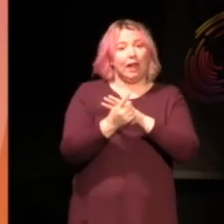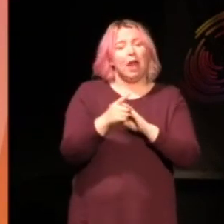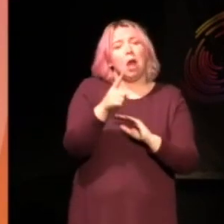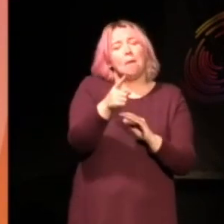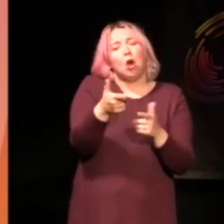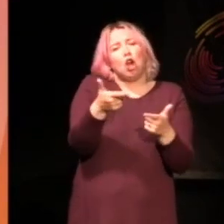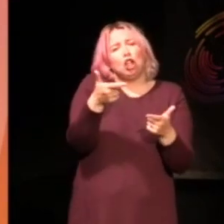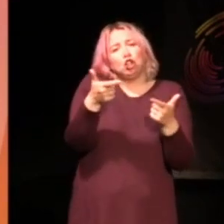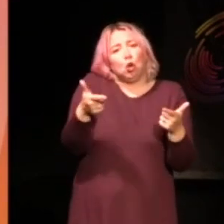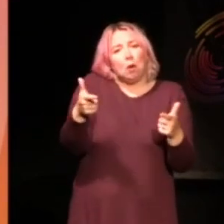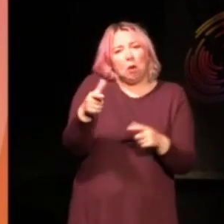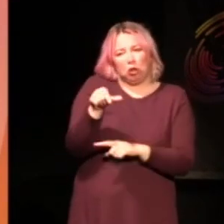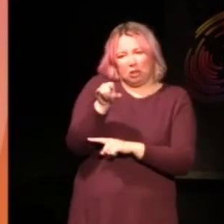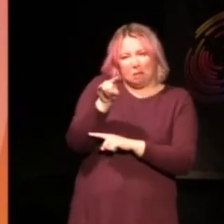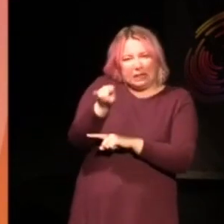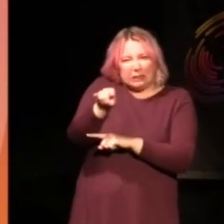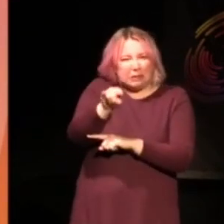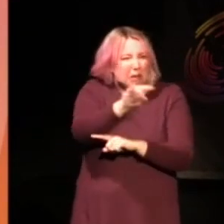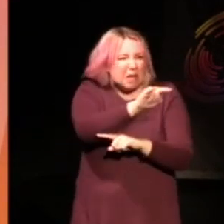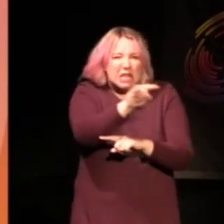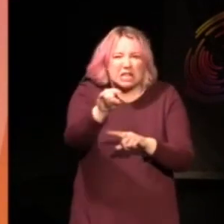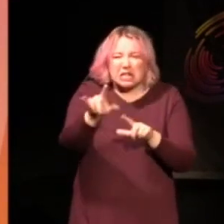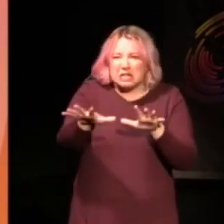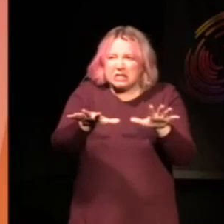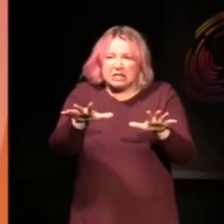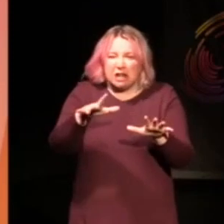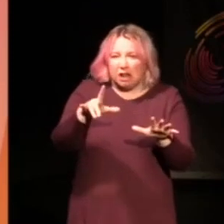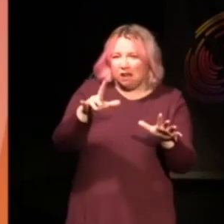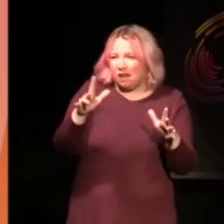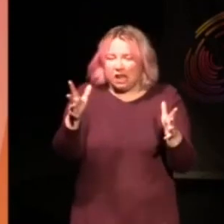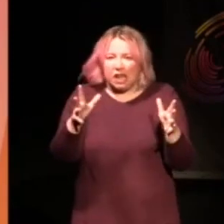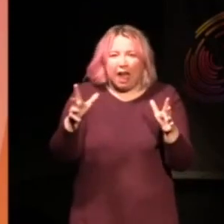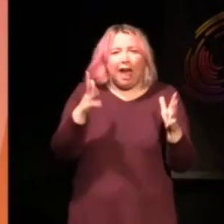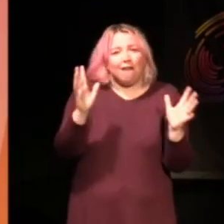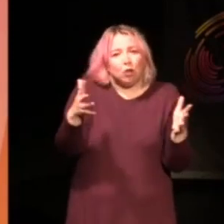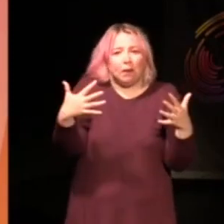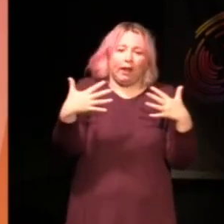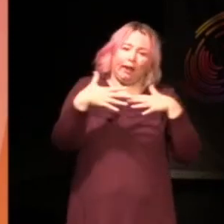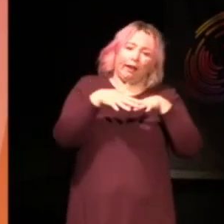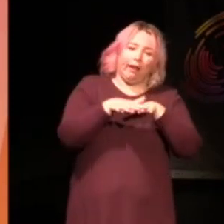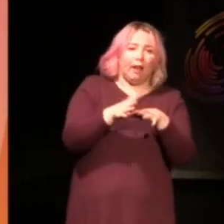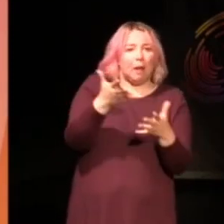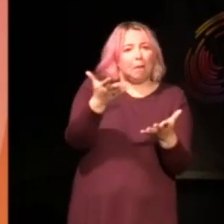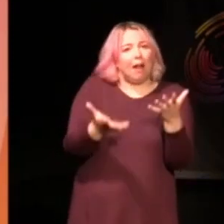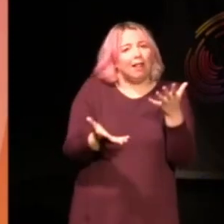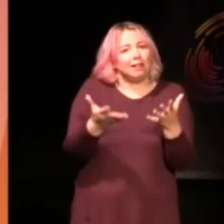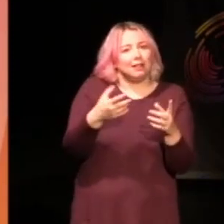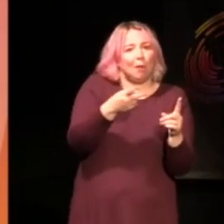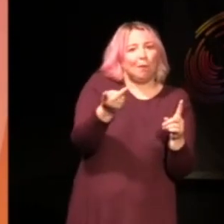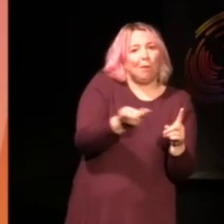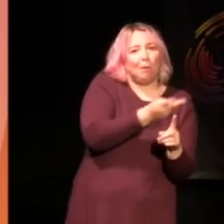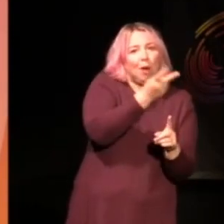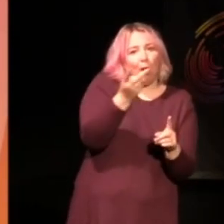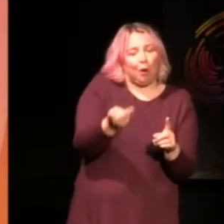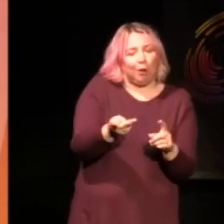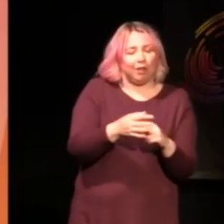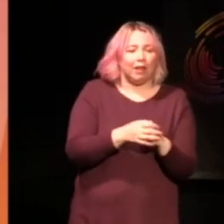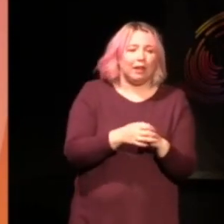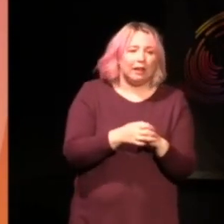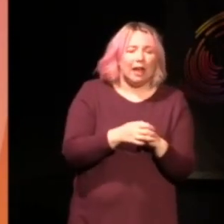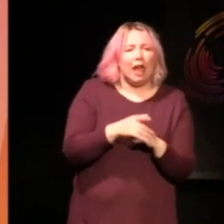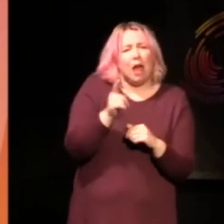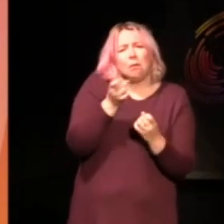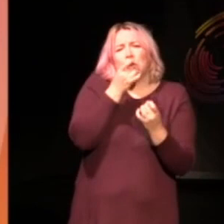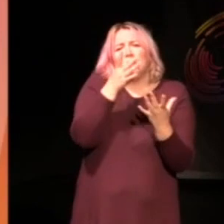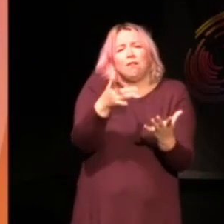pessimism can also be quite debilitating. So we have to find a combination. And there's this beautiful saying by Gramsci that I really like. He